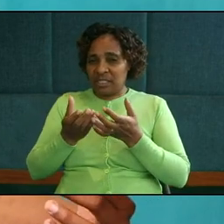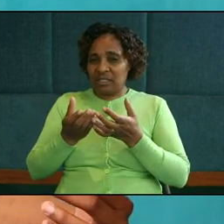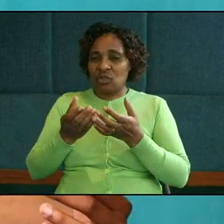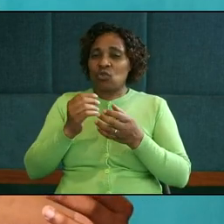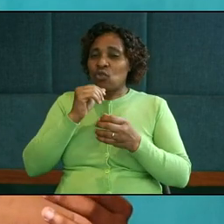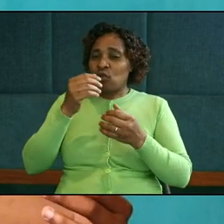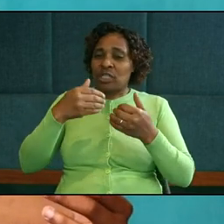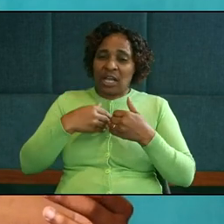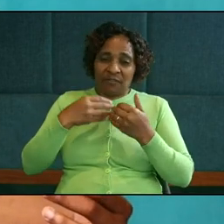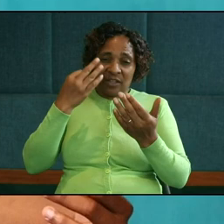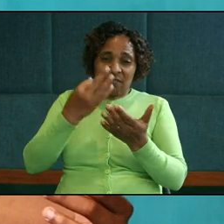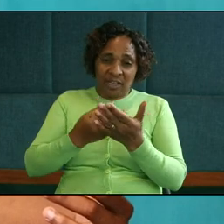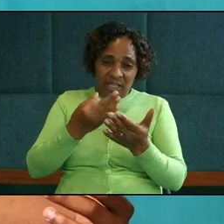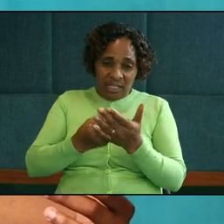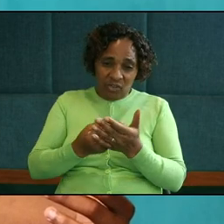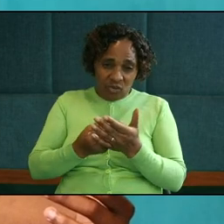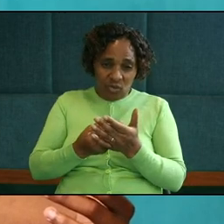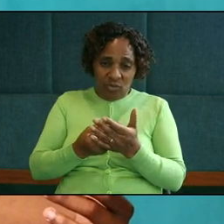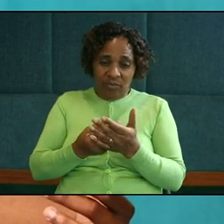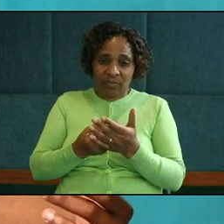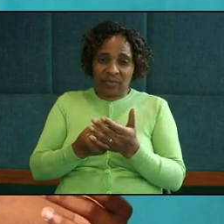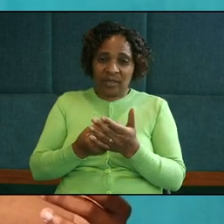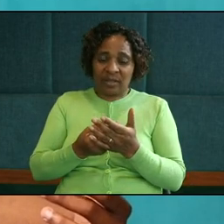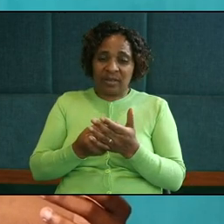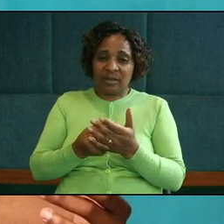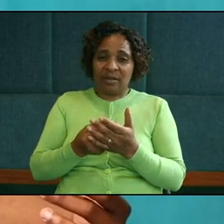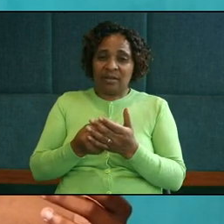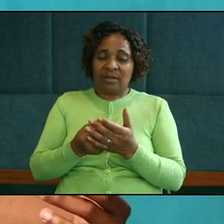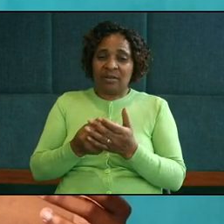don't have the financial